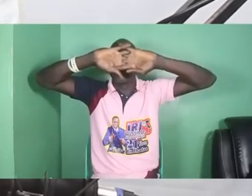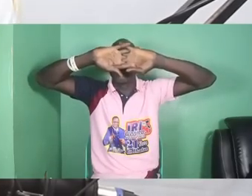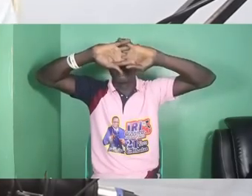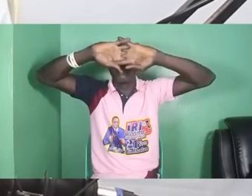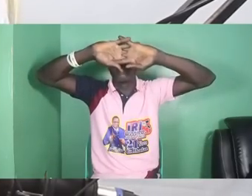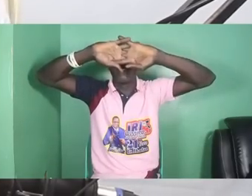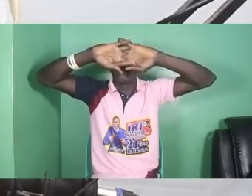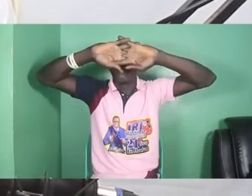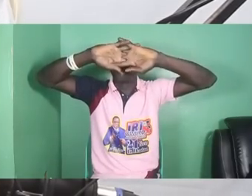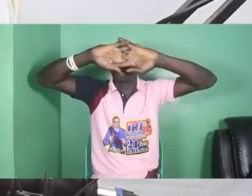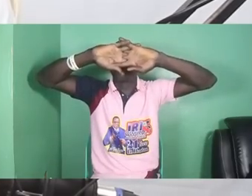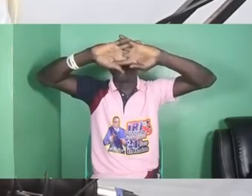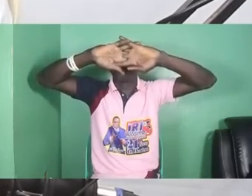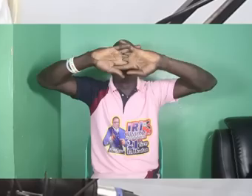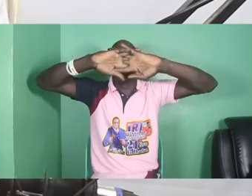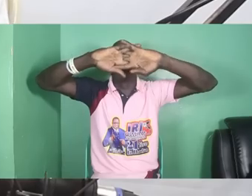ka